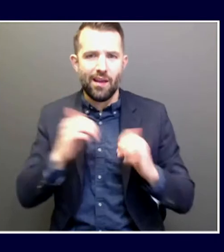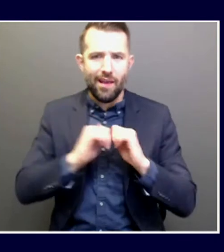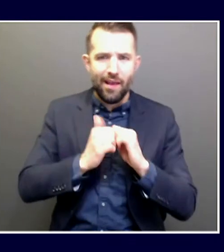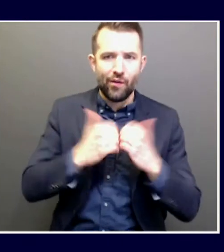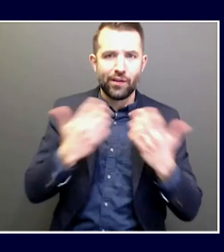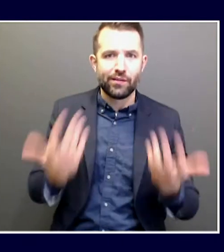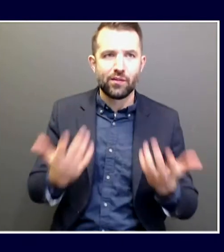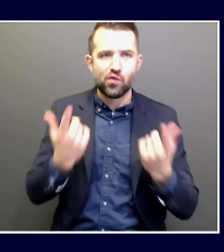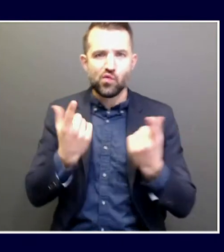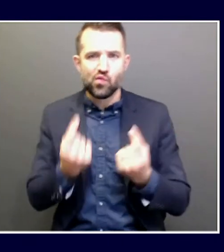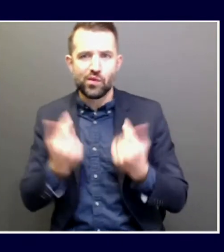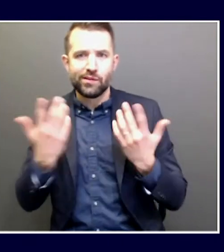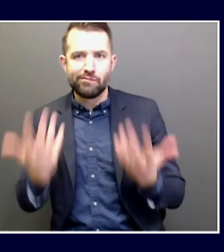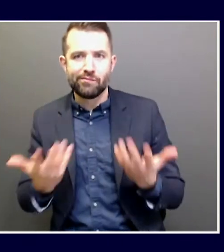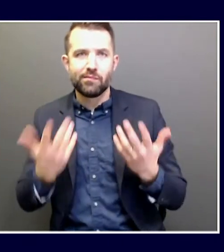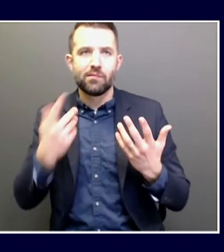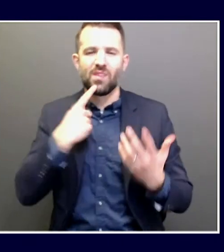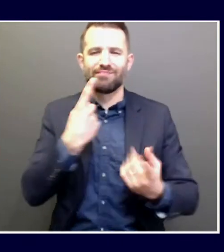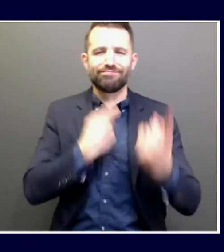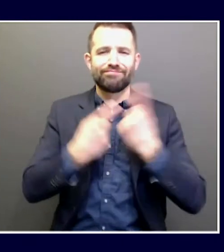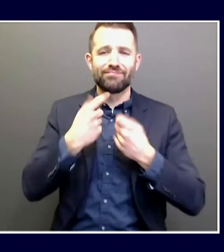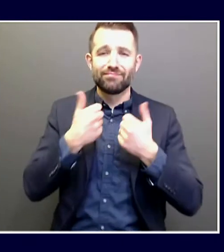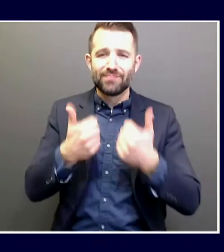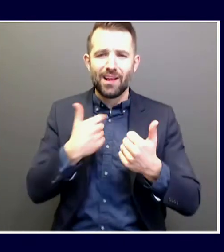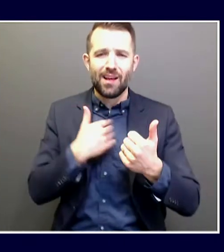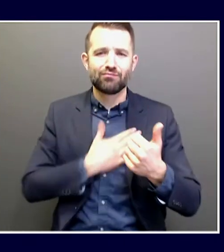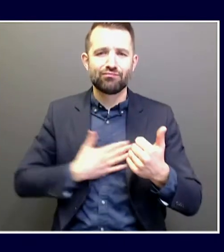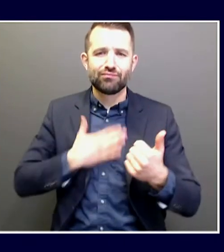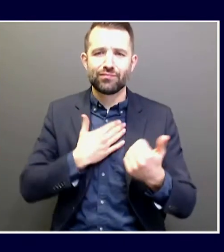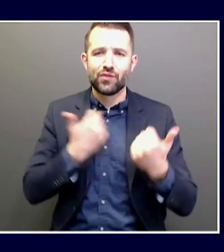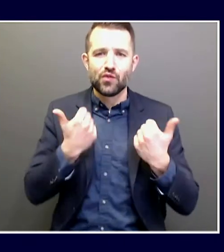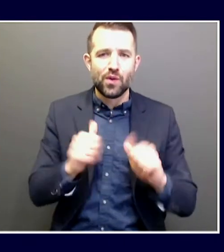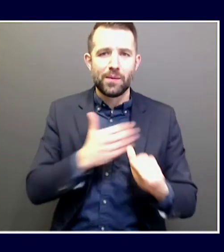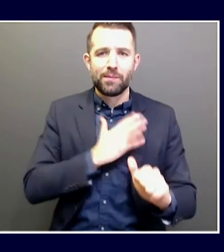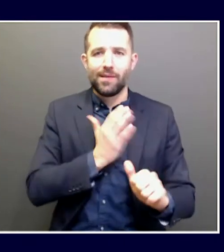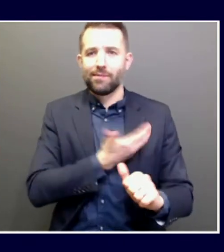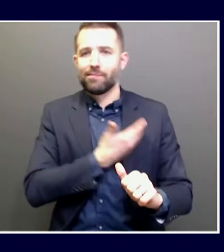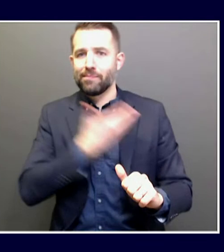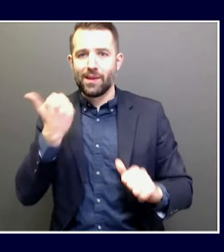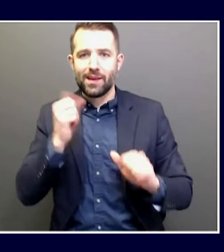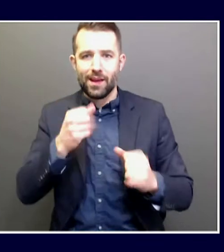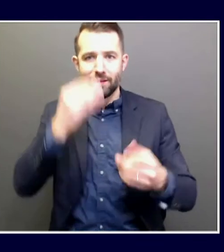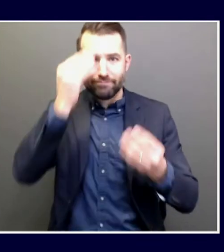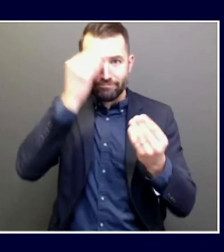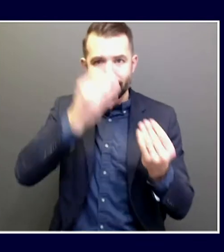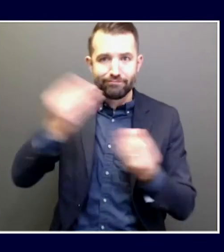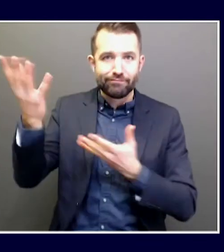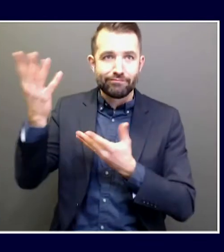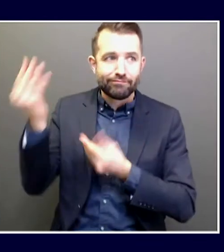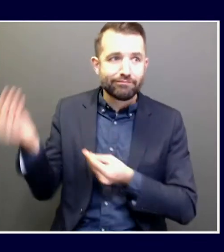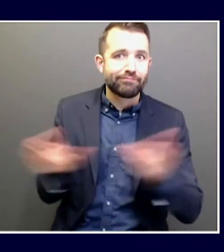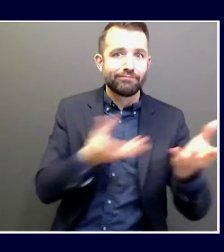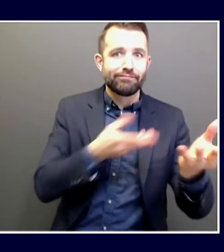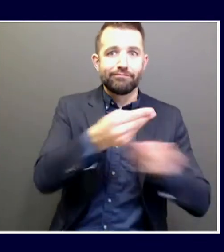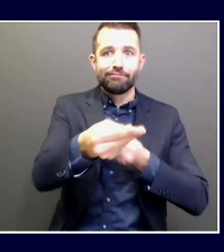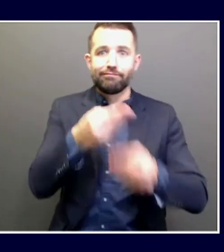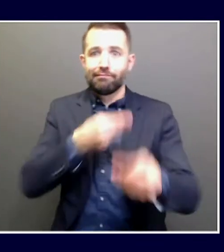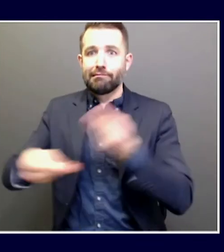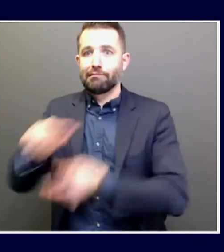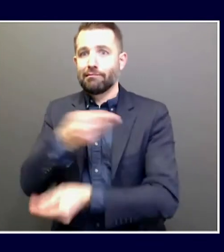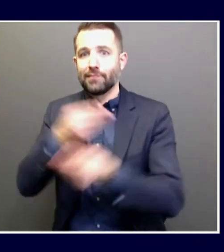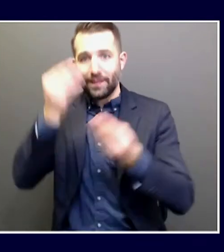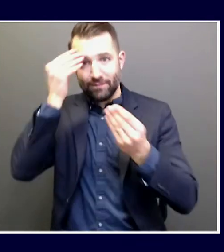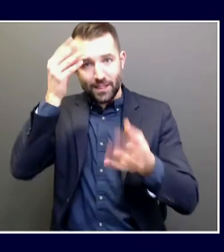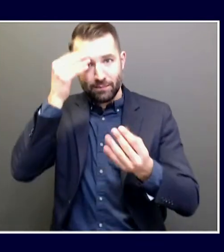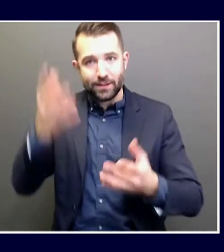way, and we will continue to try to, when there is information that we don't think is accurate, counter it, and we do appreciate